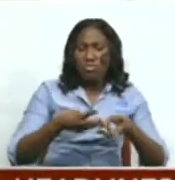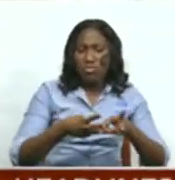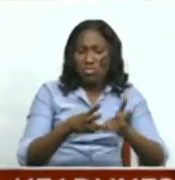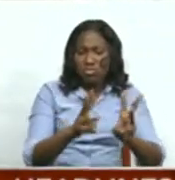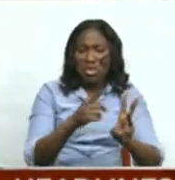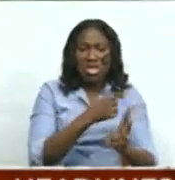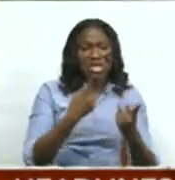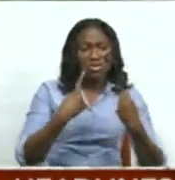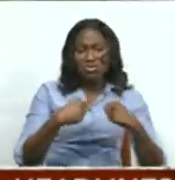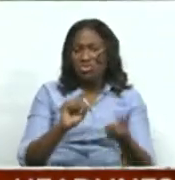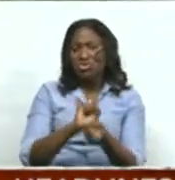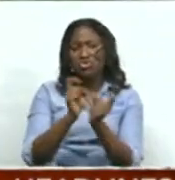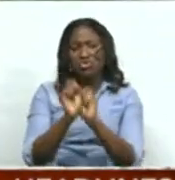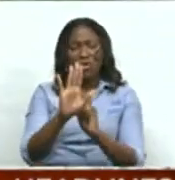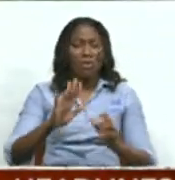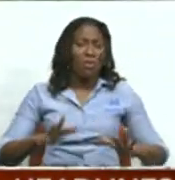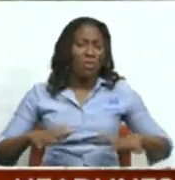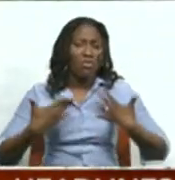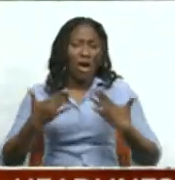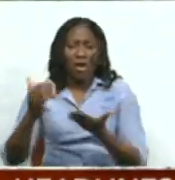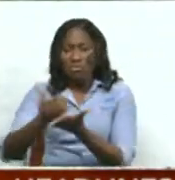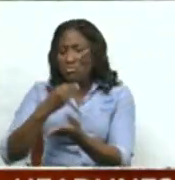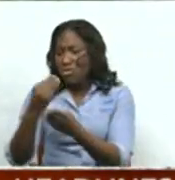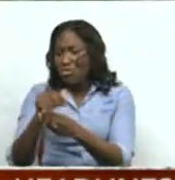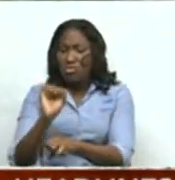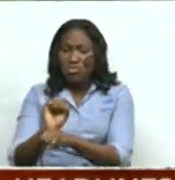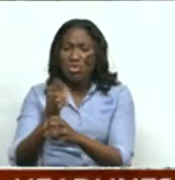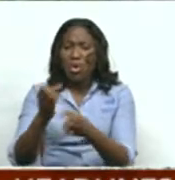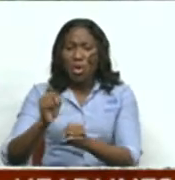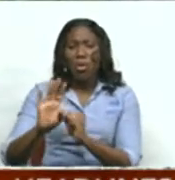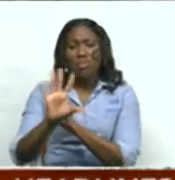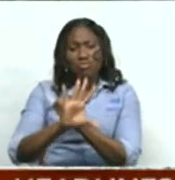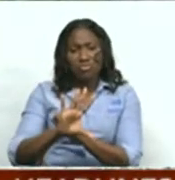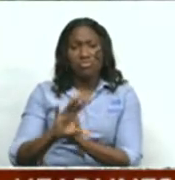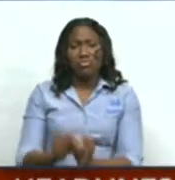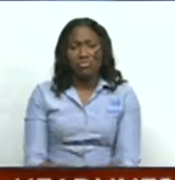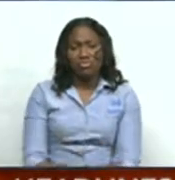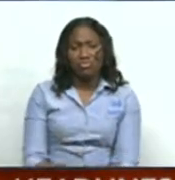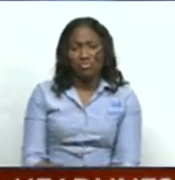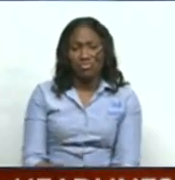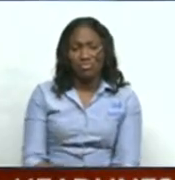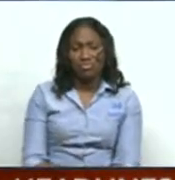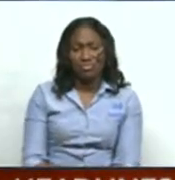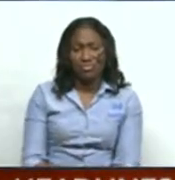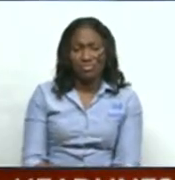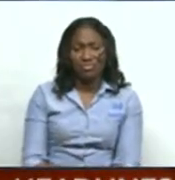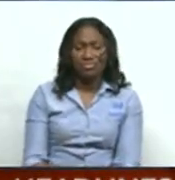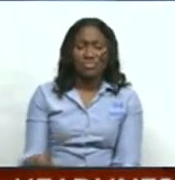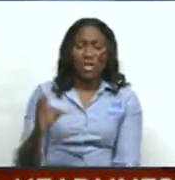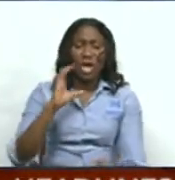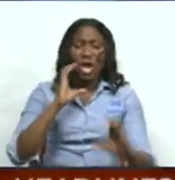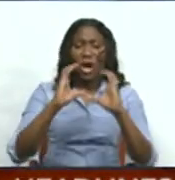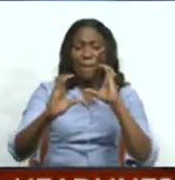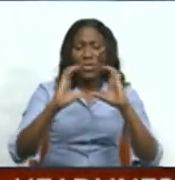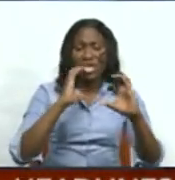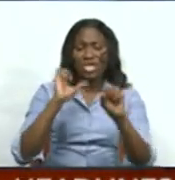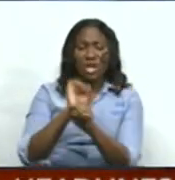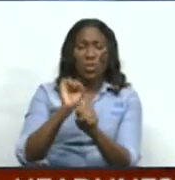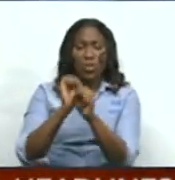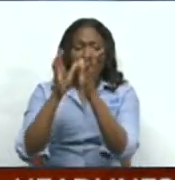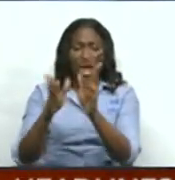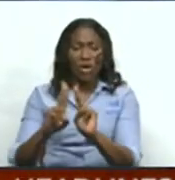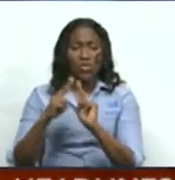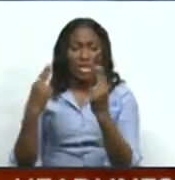just trying to make an honest dollar, and he is now calling for security at job sites. The Communication Workers Union is once